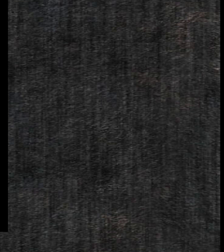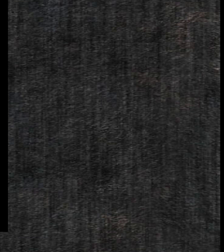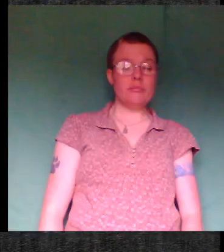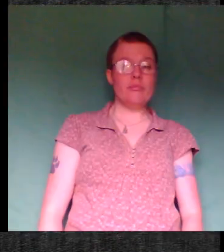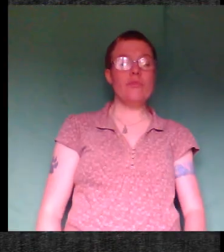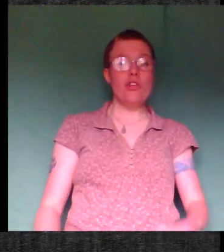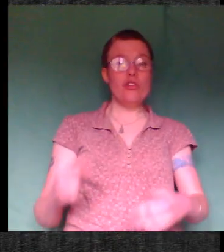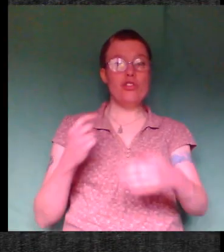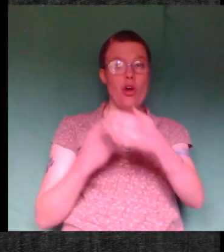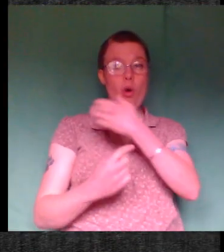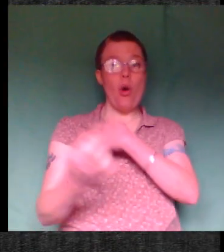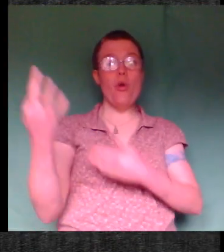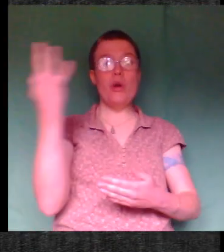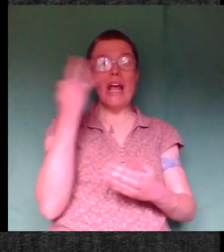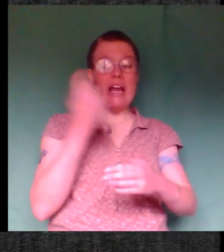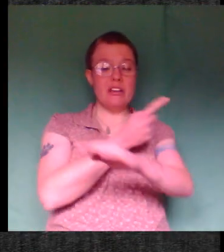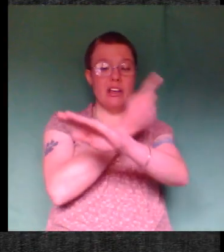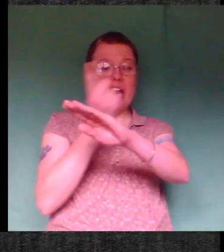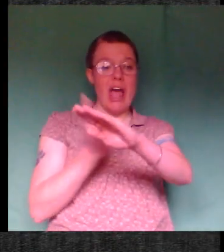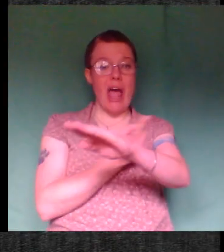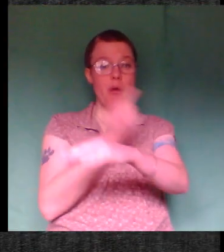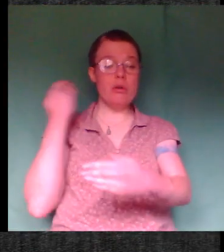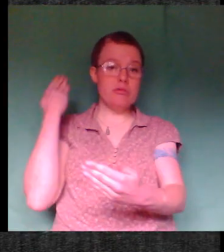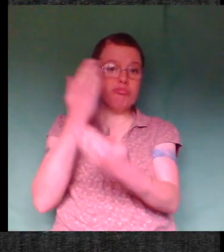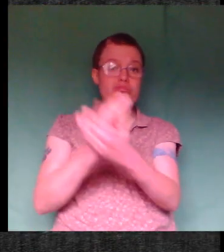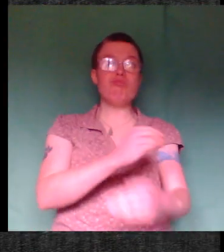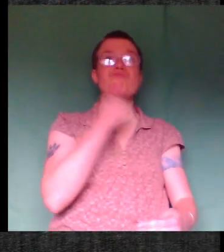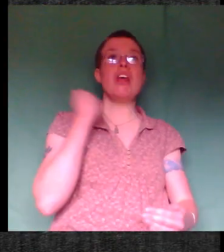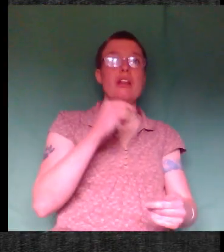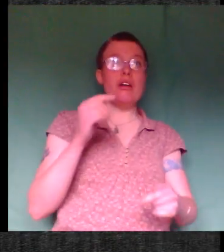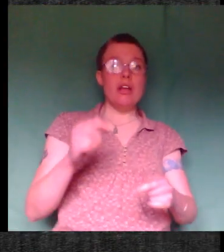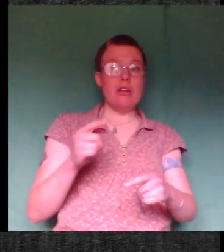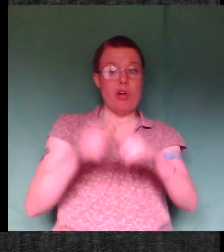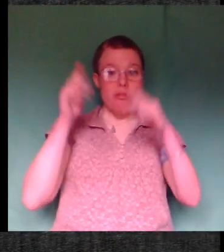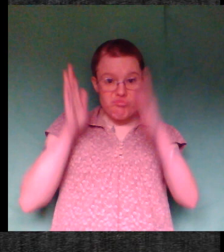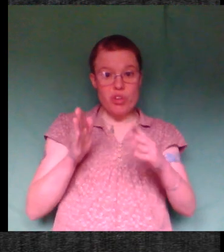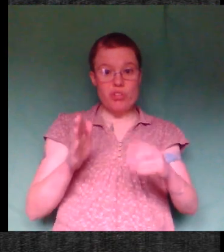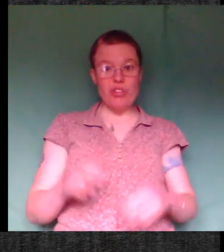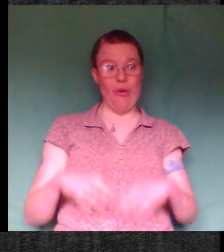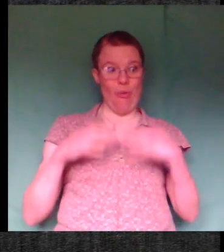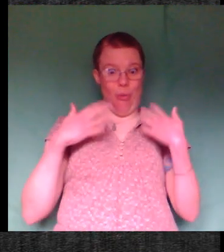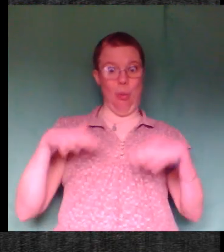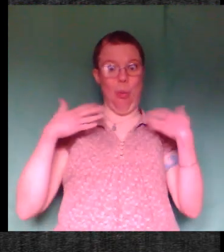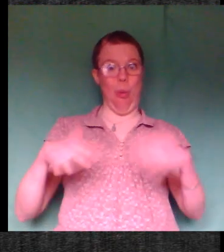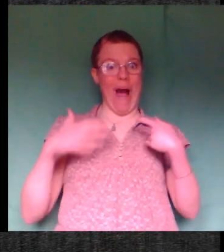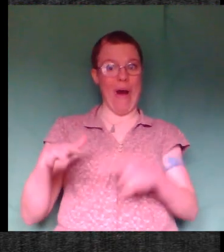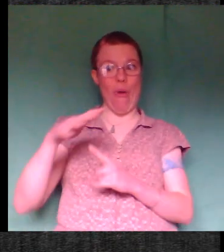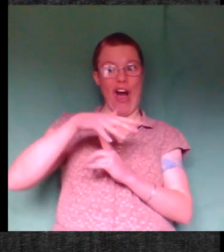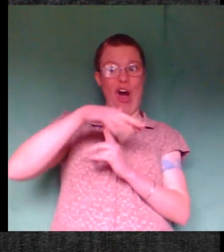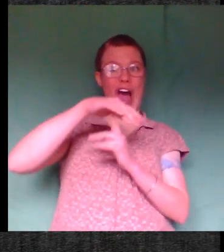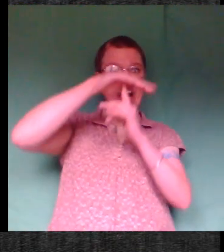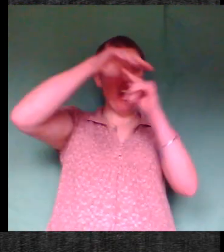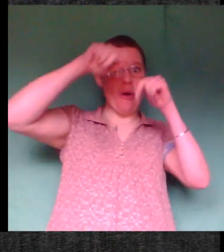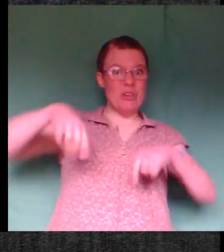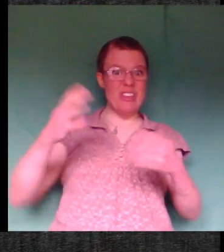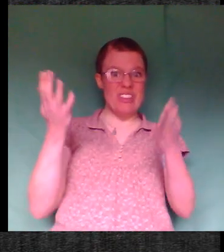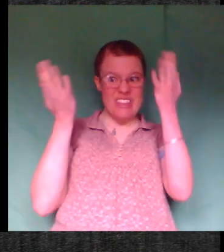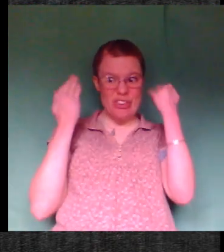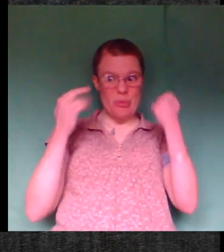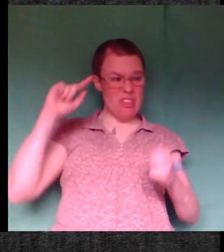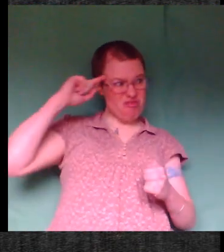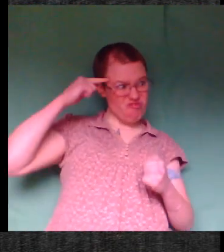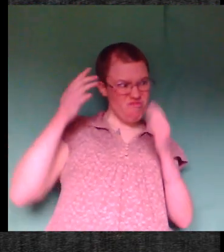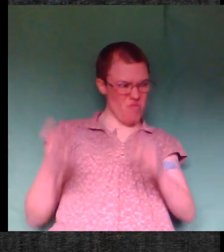There are only 18 hours left until their deadline. You've got to hurry. Wow, You must be crazy to fly a hind in this kind of